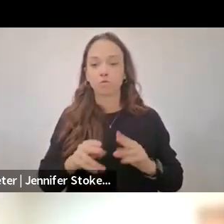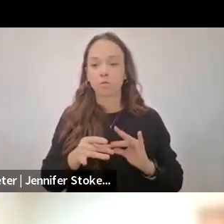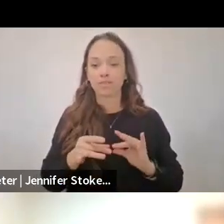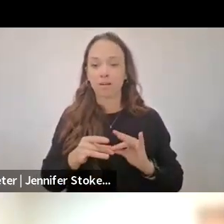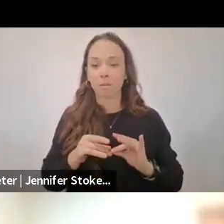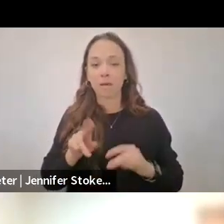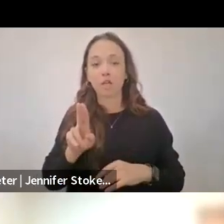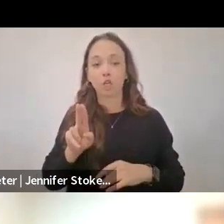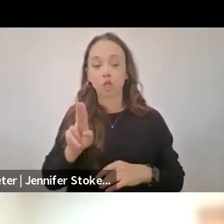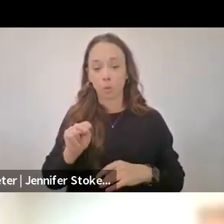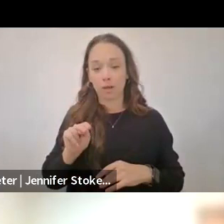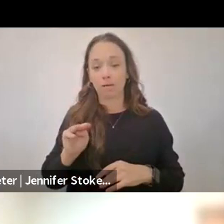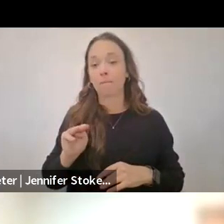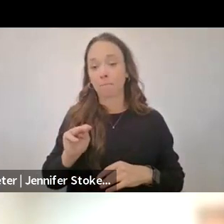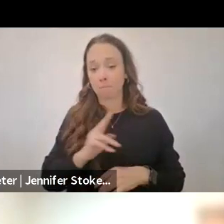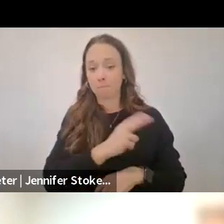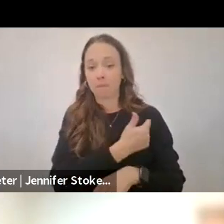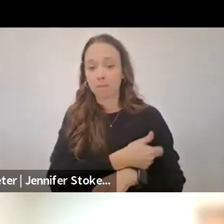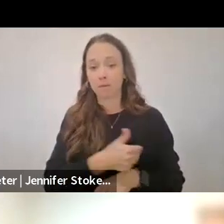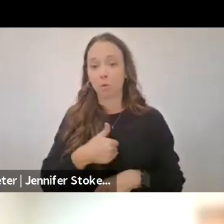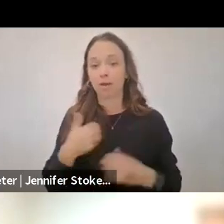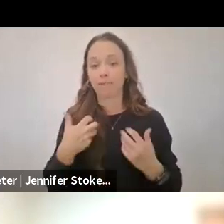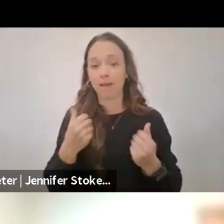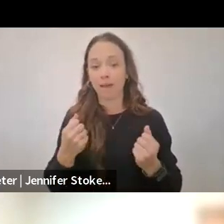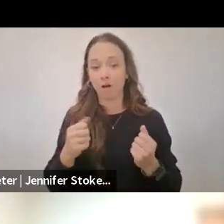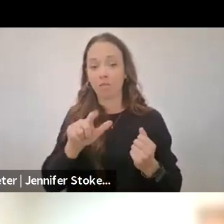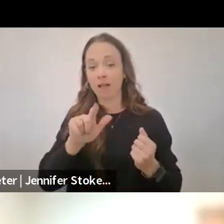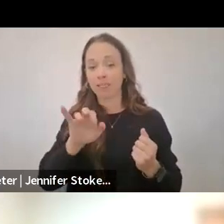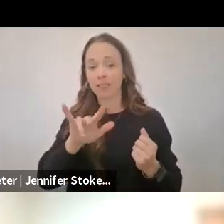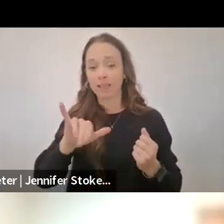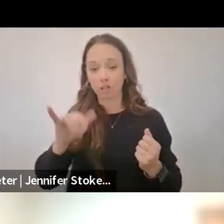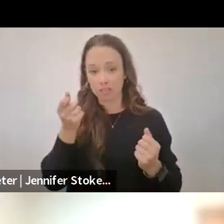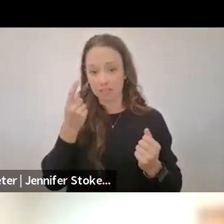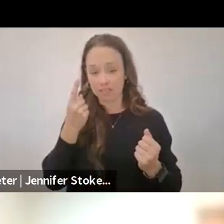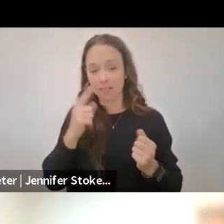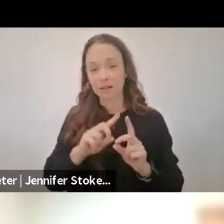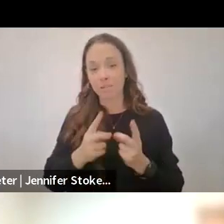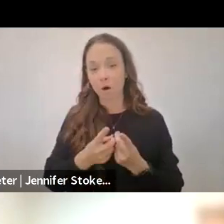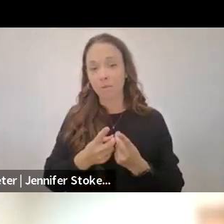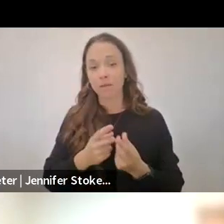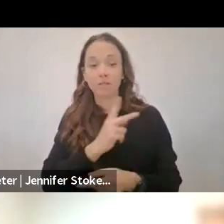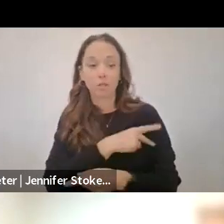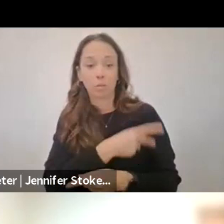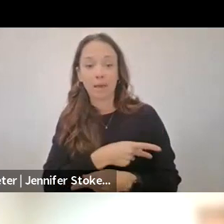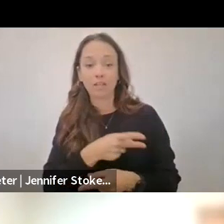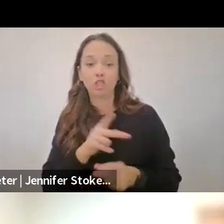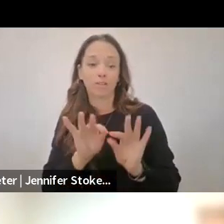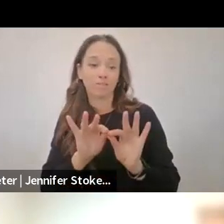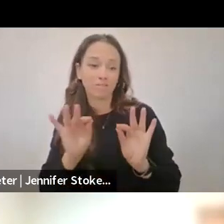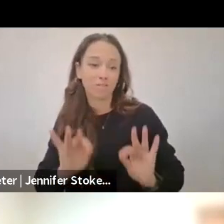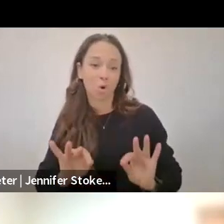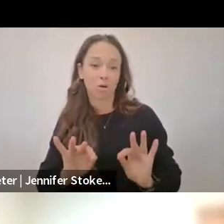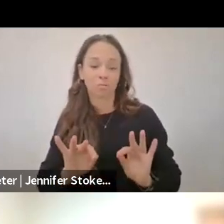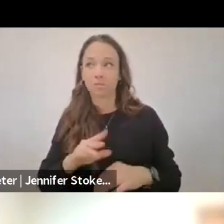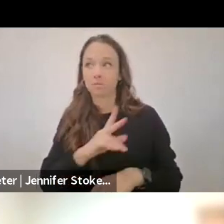UNM Hospital, we have a health literacy department. So typically patient-facing forms like patient-facing education, any